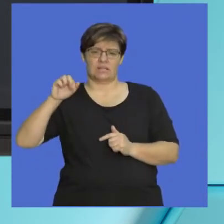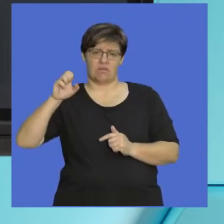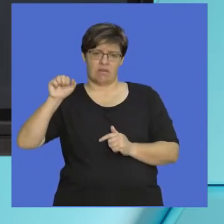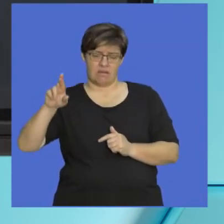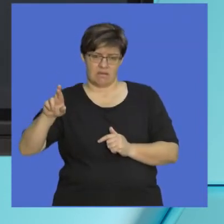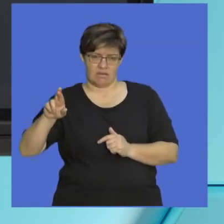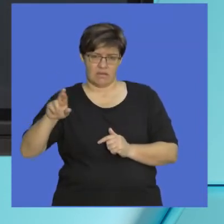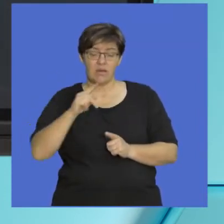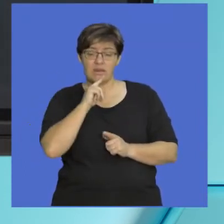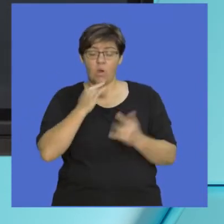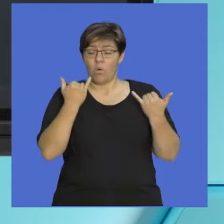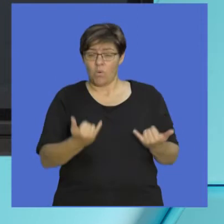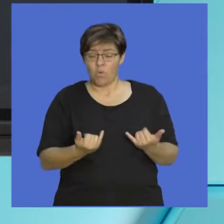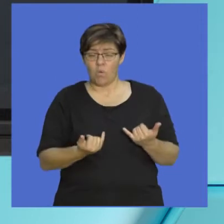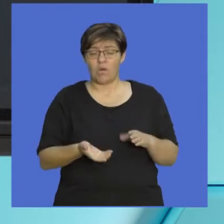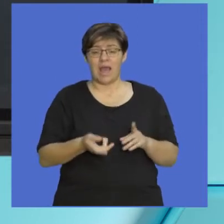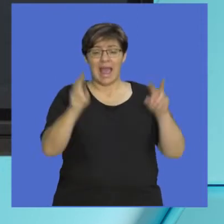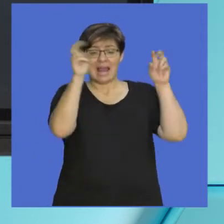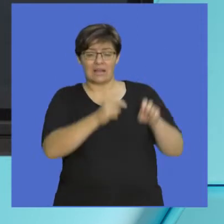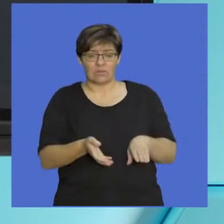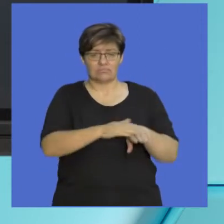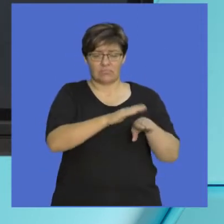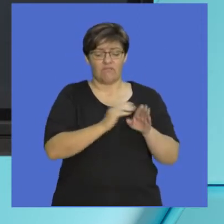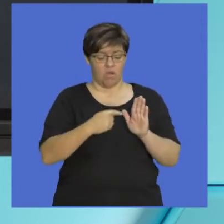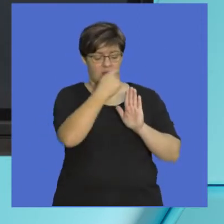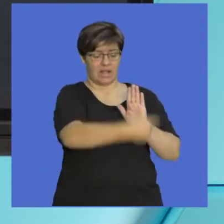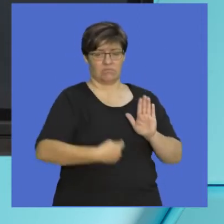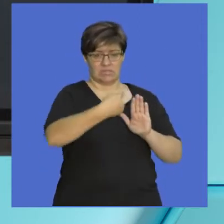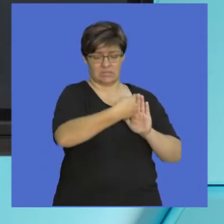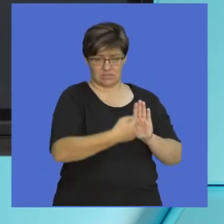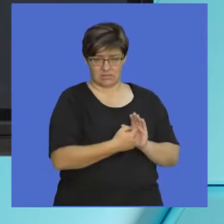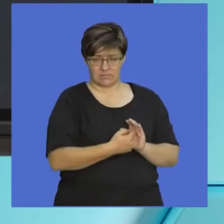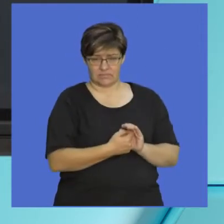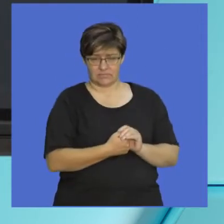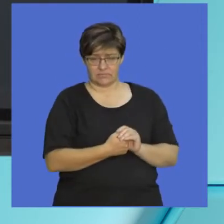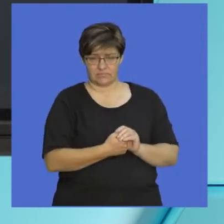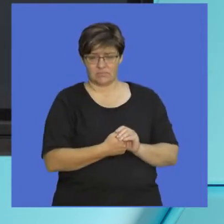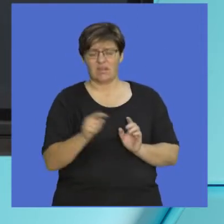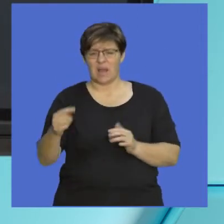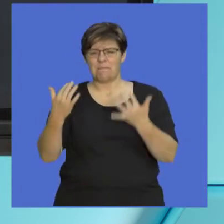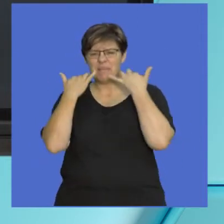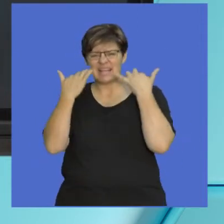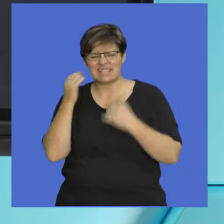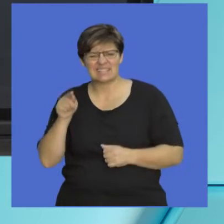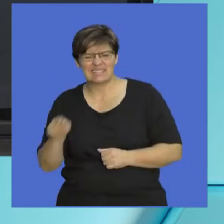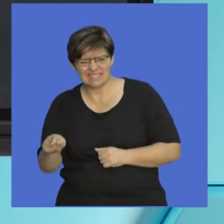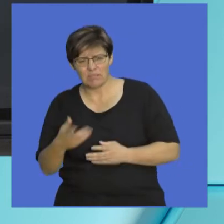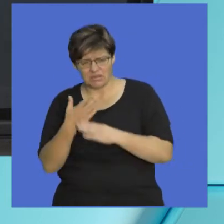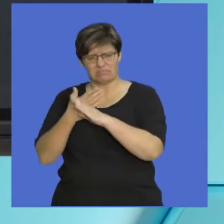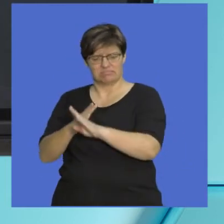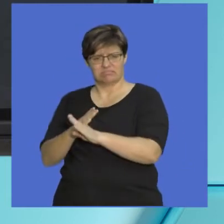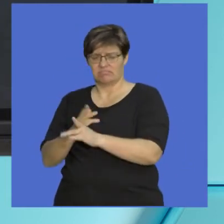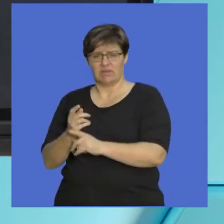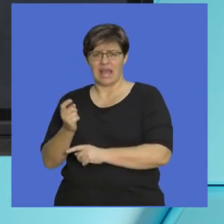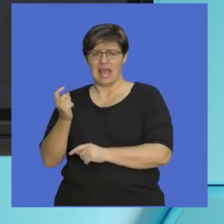terms of electric current, we talk of electrical conductors and insulators. Now, Insulators will be your plastic material,